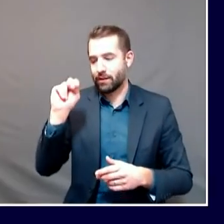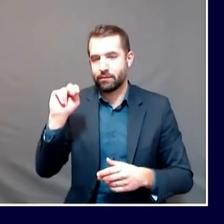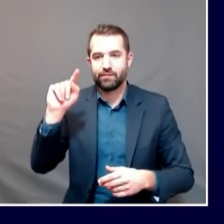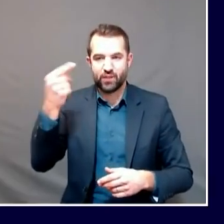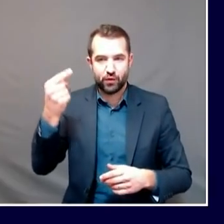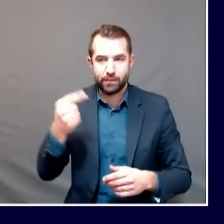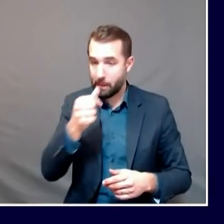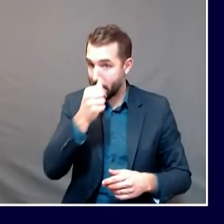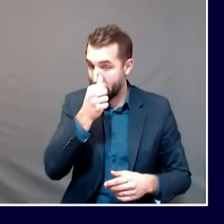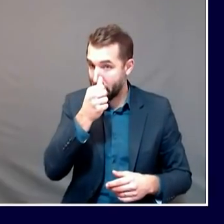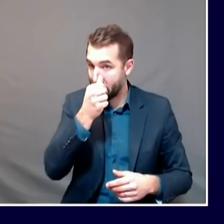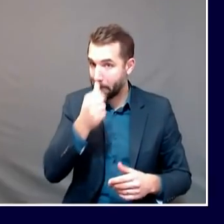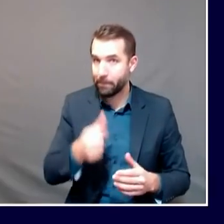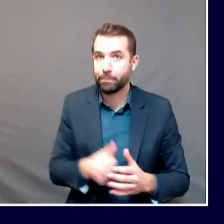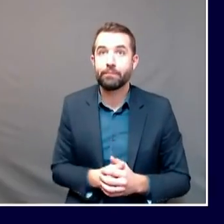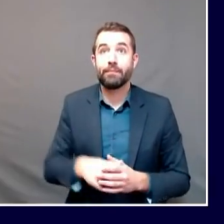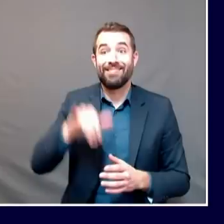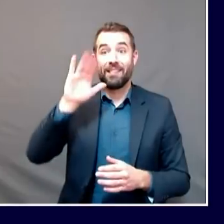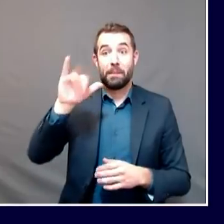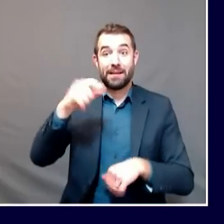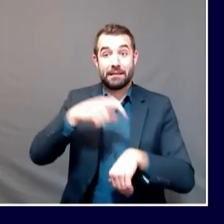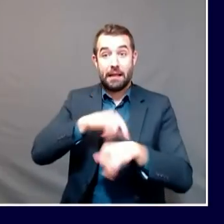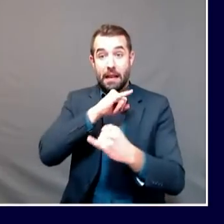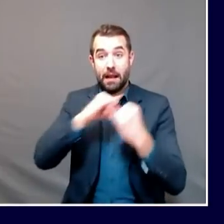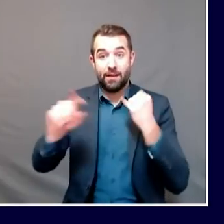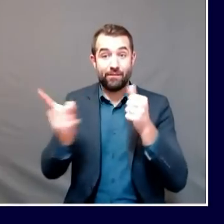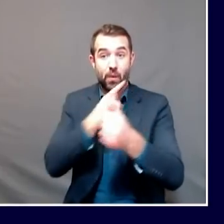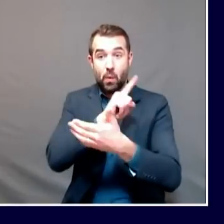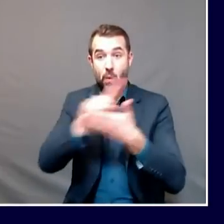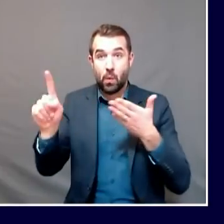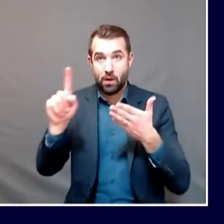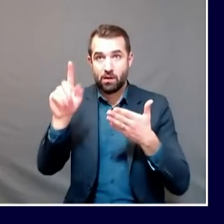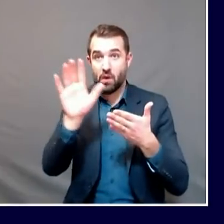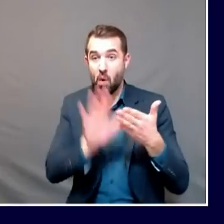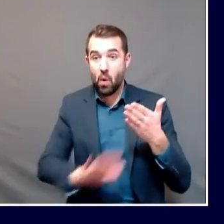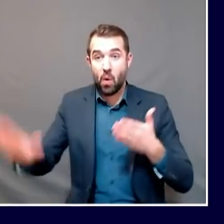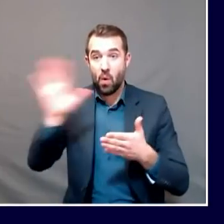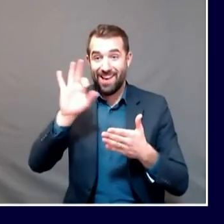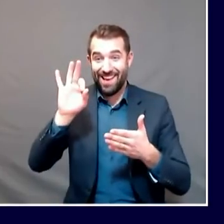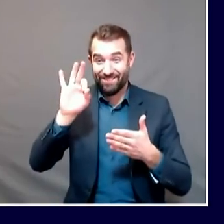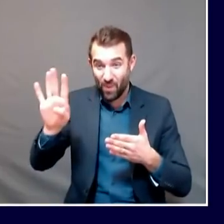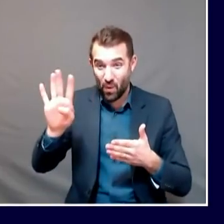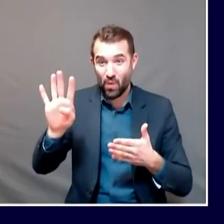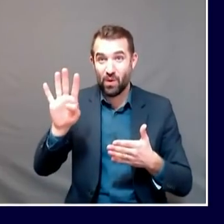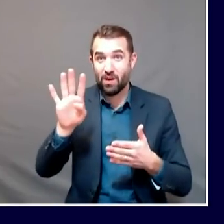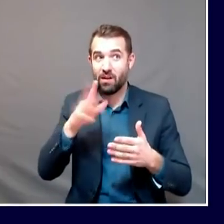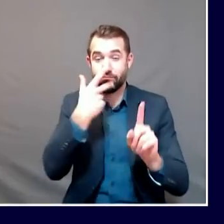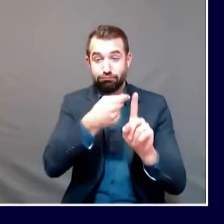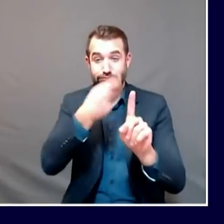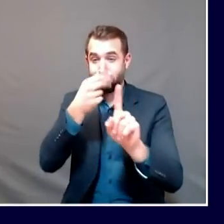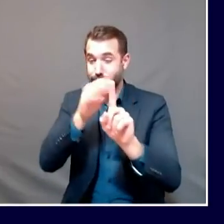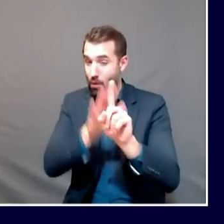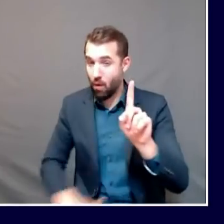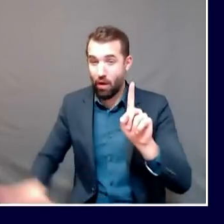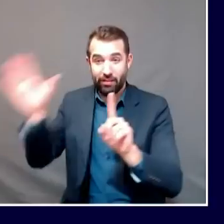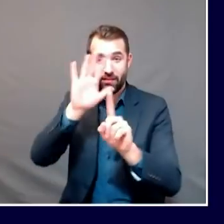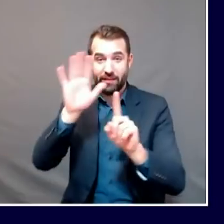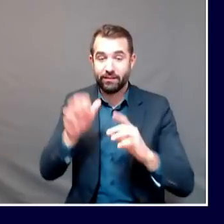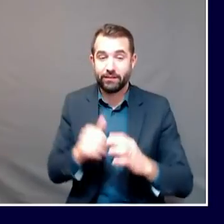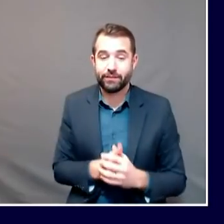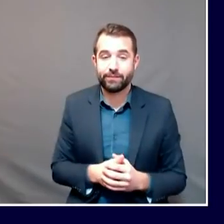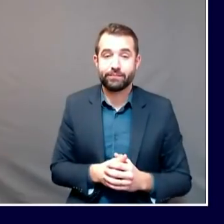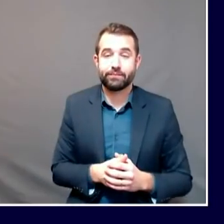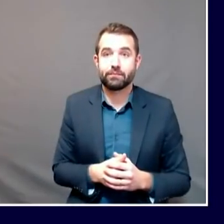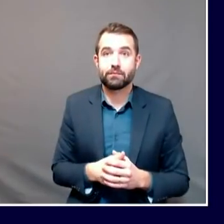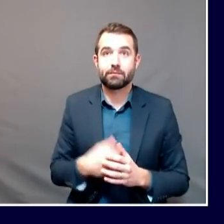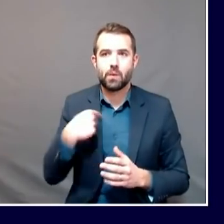vaccines. Now, we've been asking the pharmacies pretty hard questions about how many staff they've got and whether they can really fulfill this